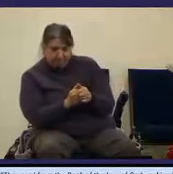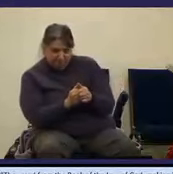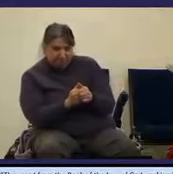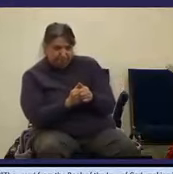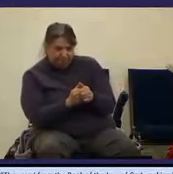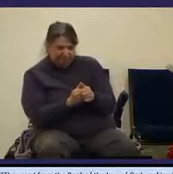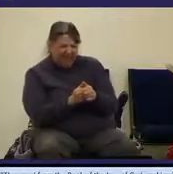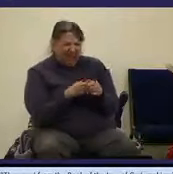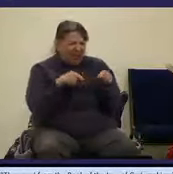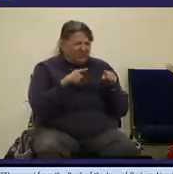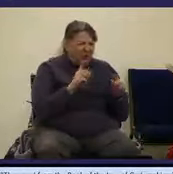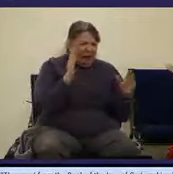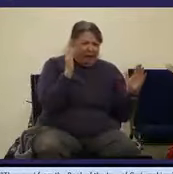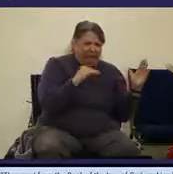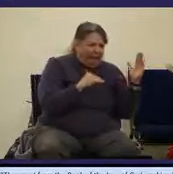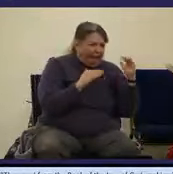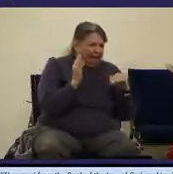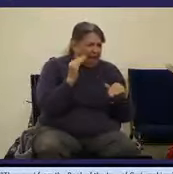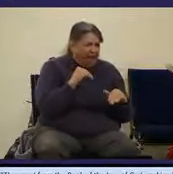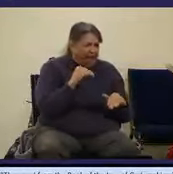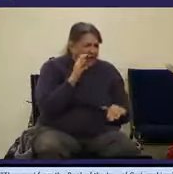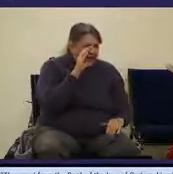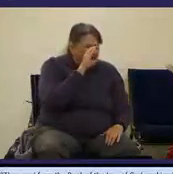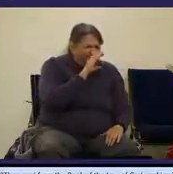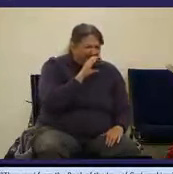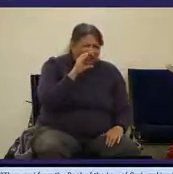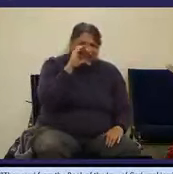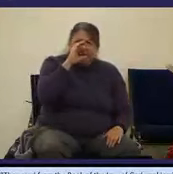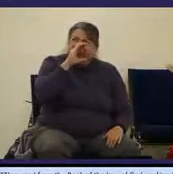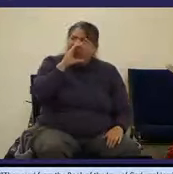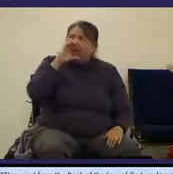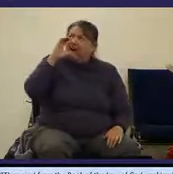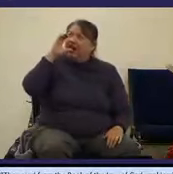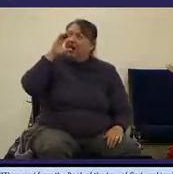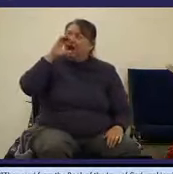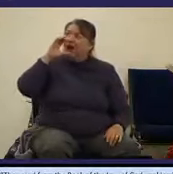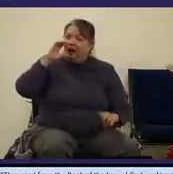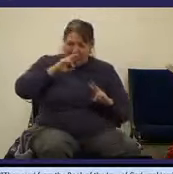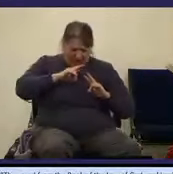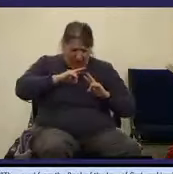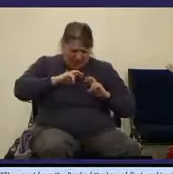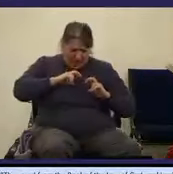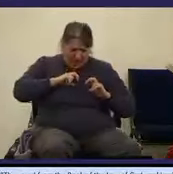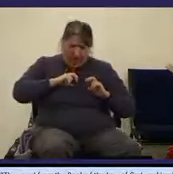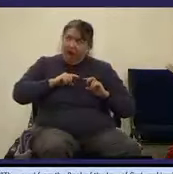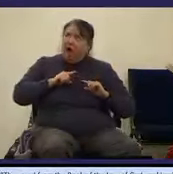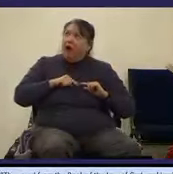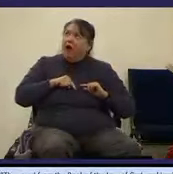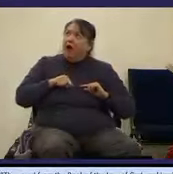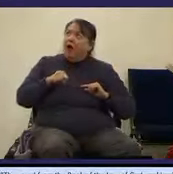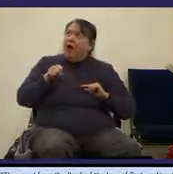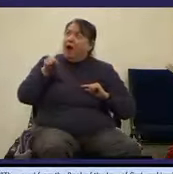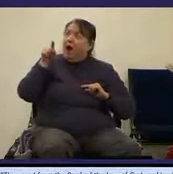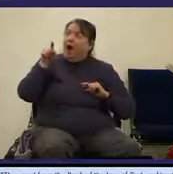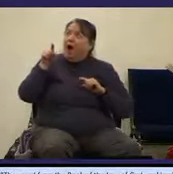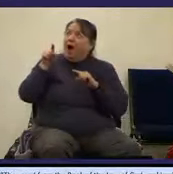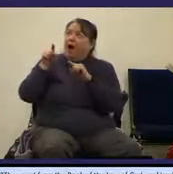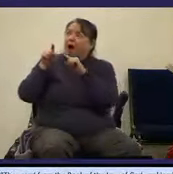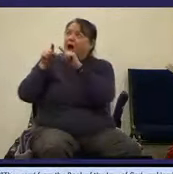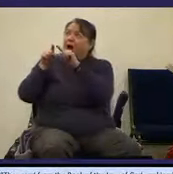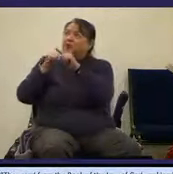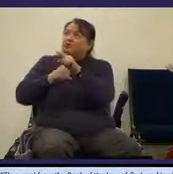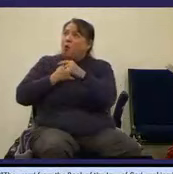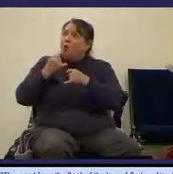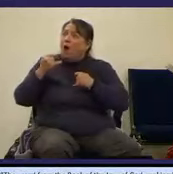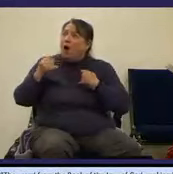our storms, search inside, we'll have something to be joyful about. It says, the joy of the Lord is